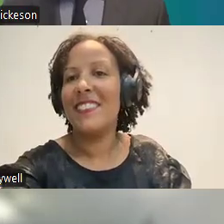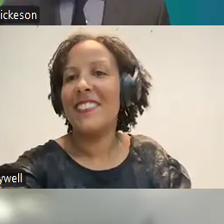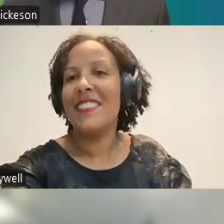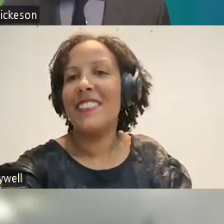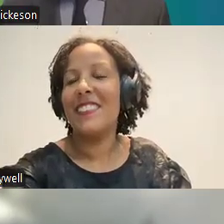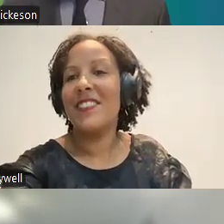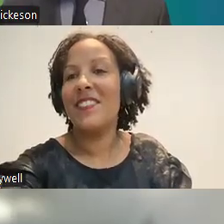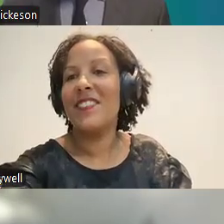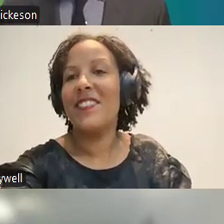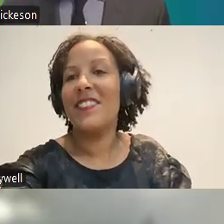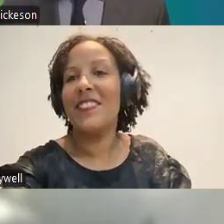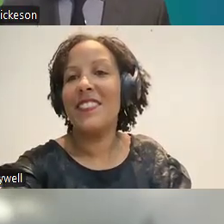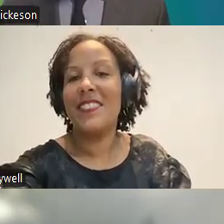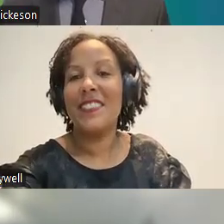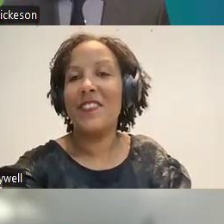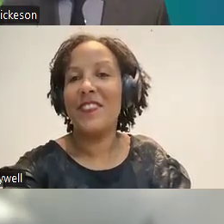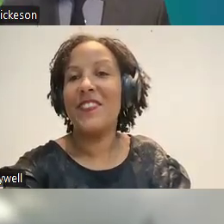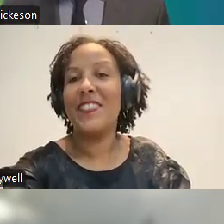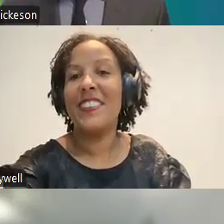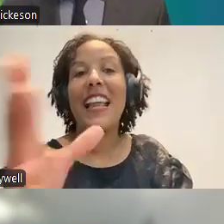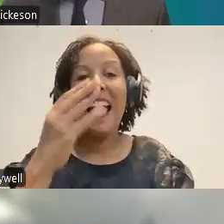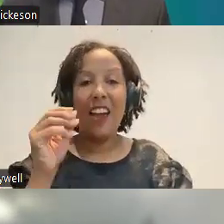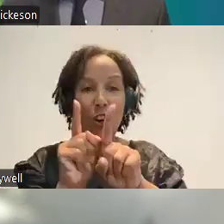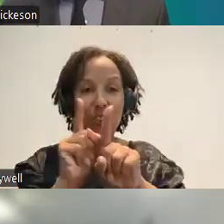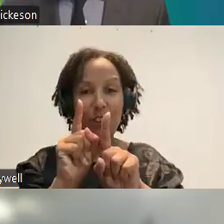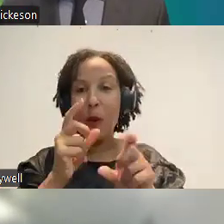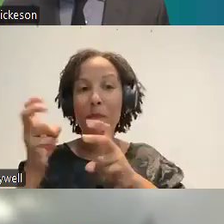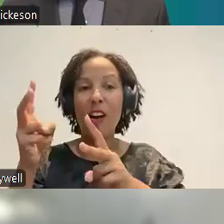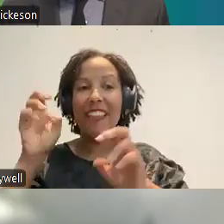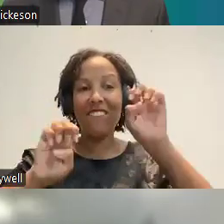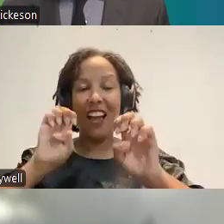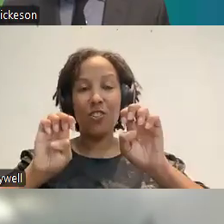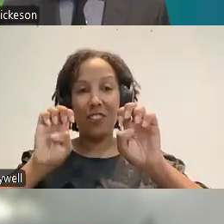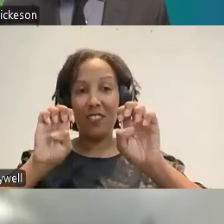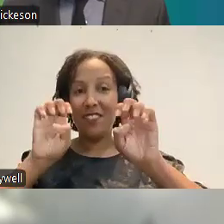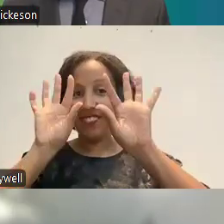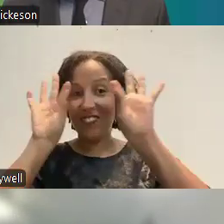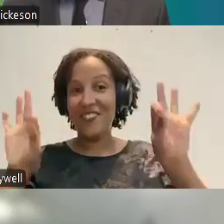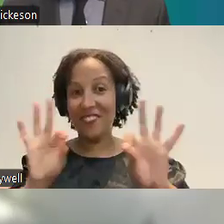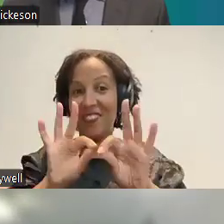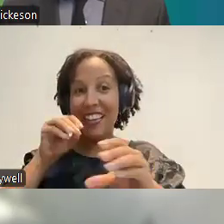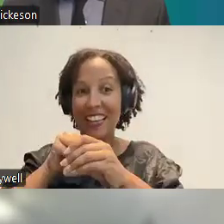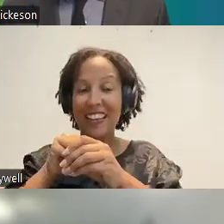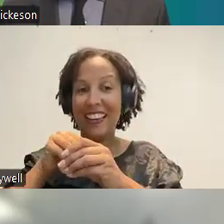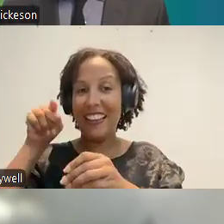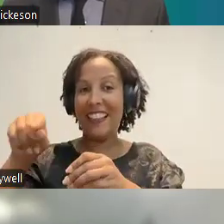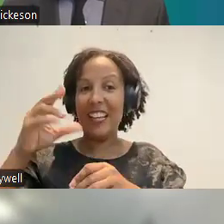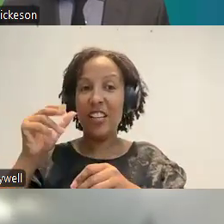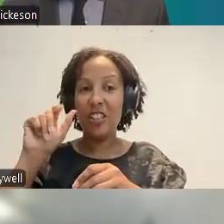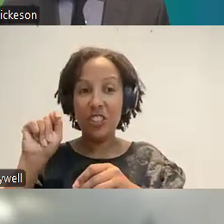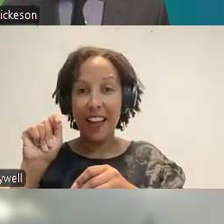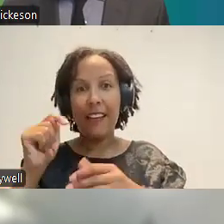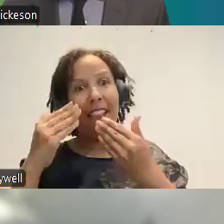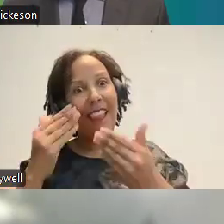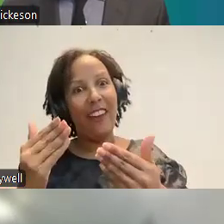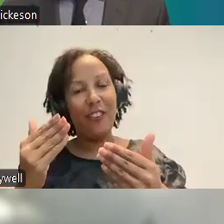the chat. We greatly appreciate all feedback as we are constantly striving to improve. If you are seeking a certificate of attendance